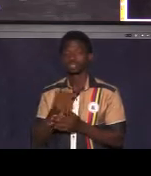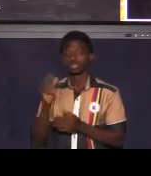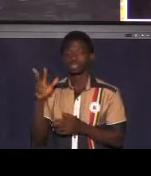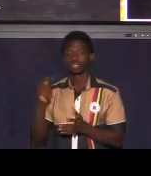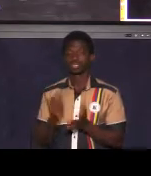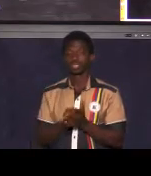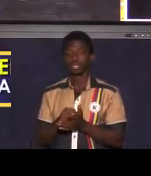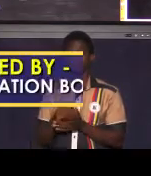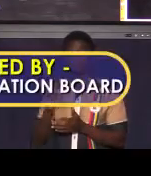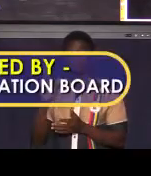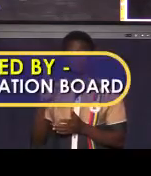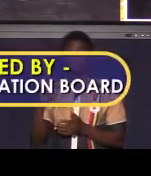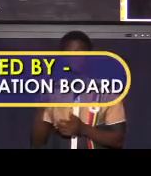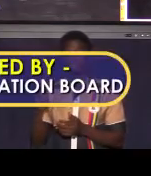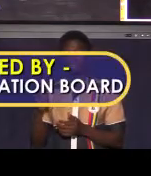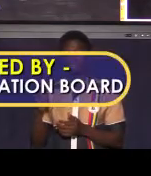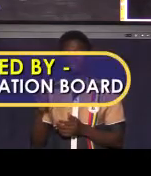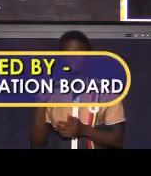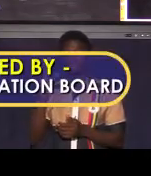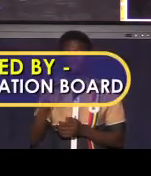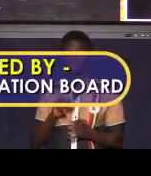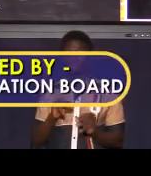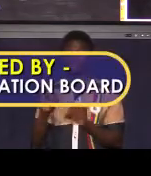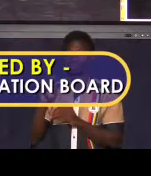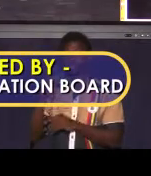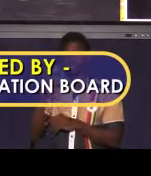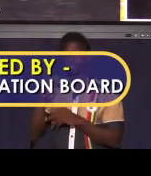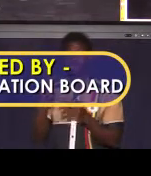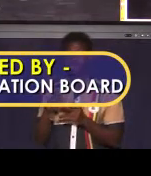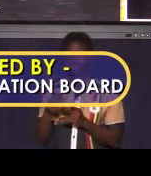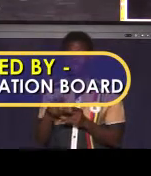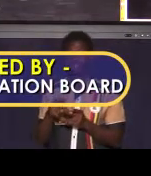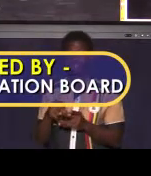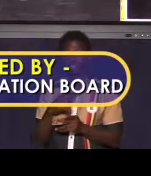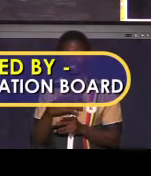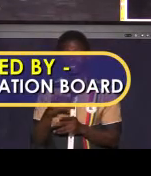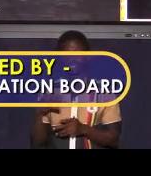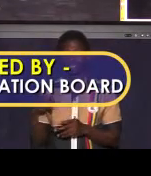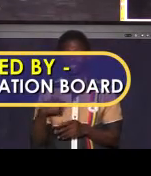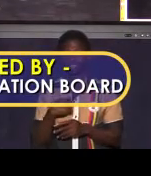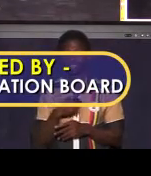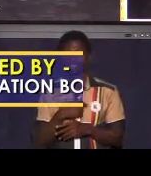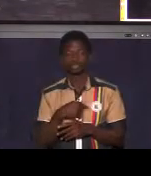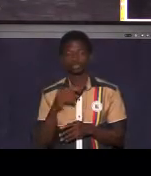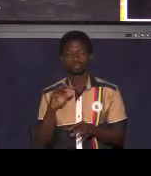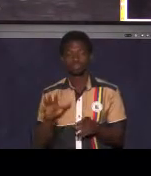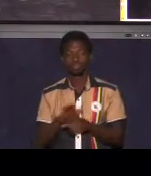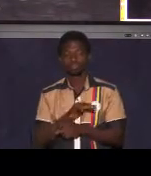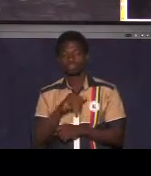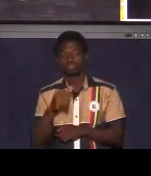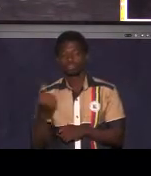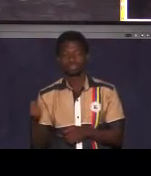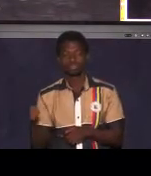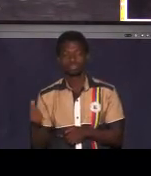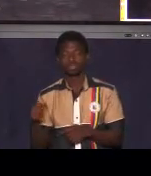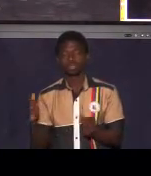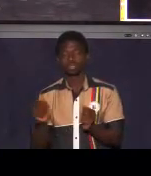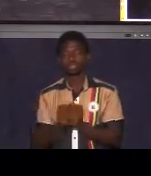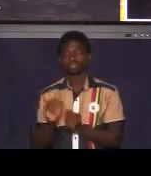1,000, 3,000. 5 tenths will also move 3 places, it will now be in the 100 place. Then we fill the remaining with 0, so we